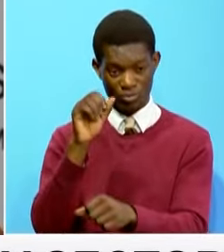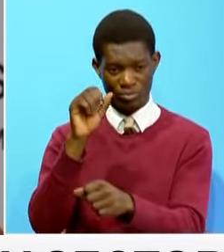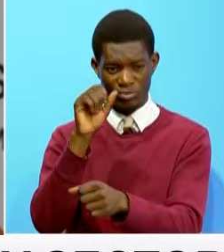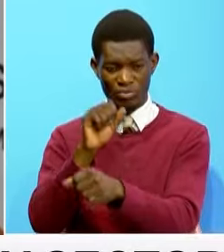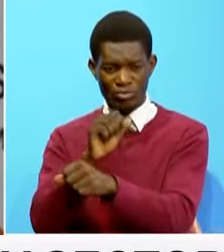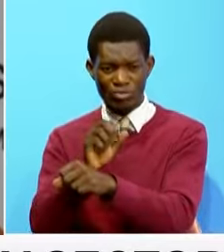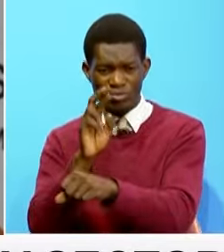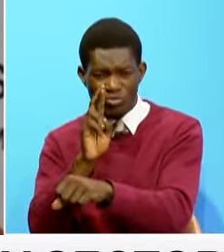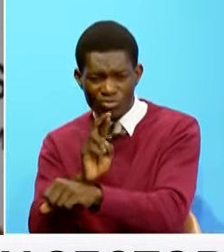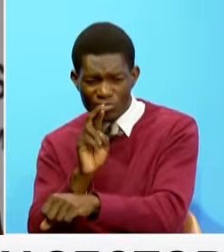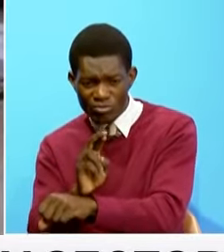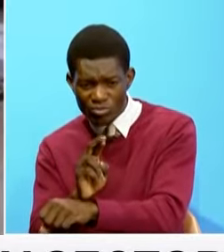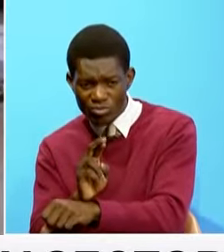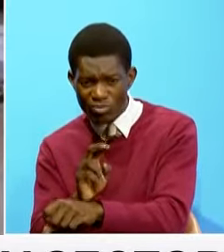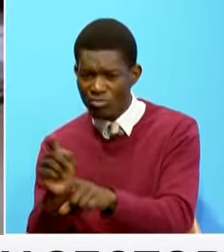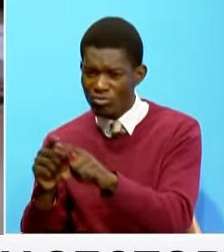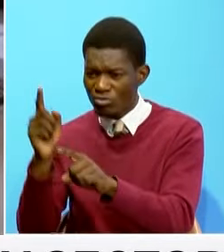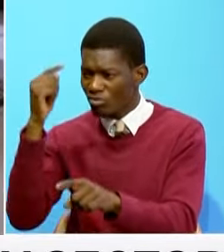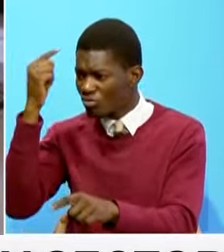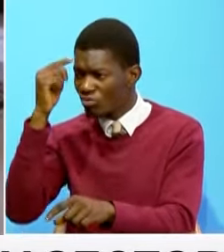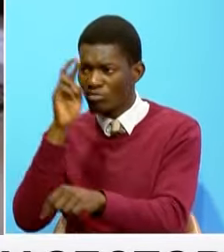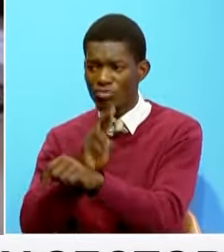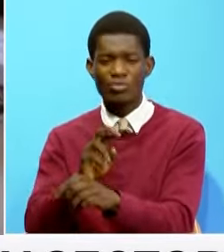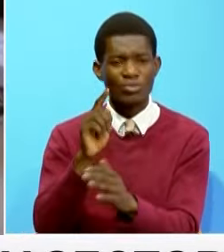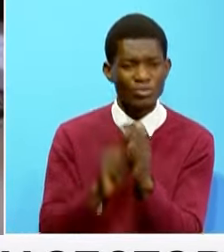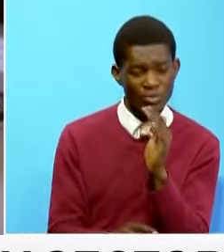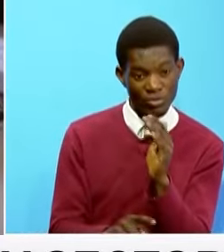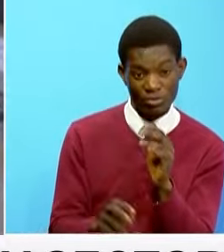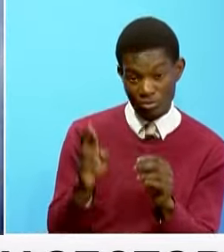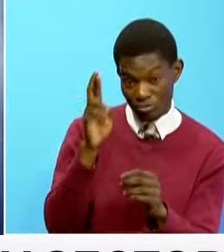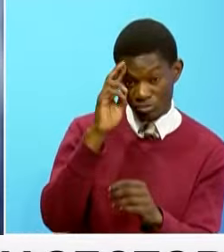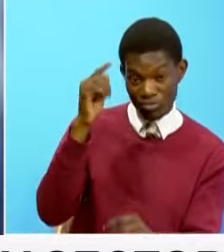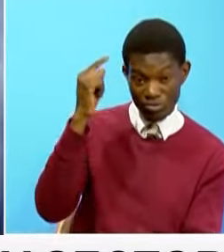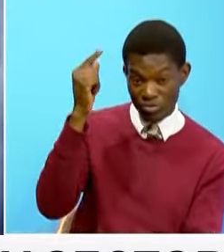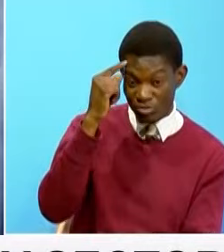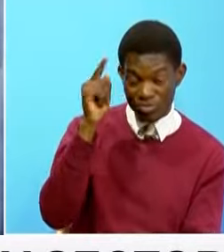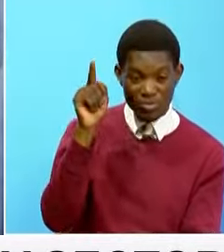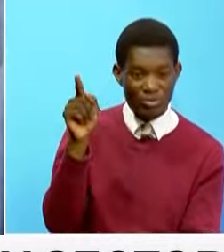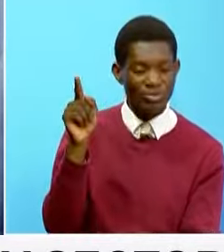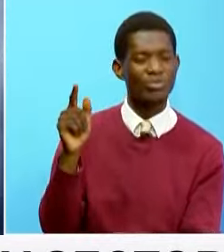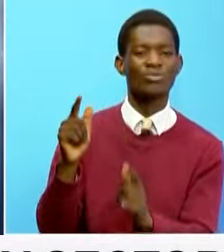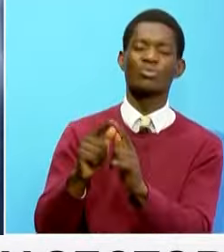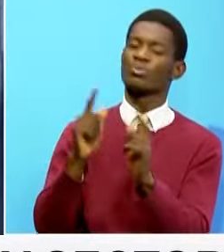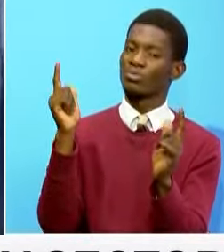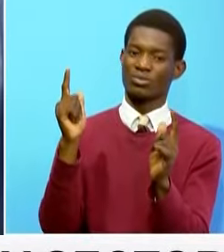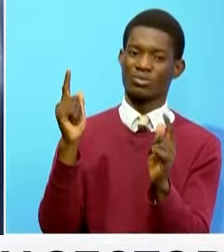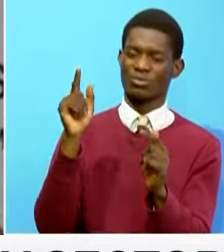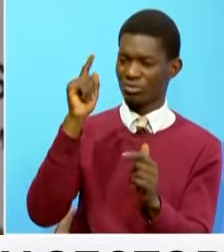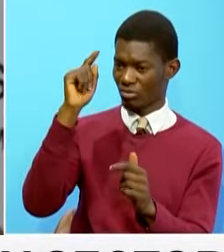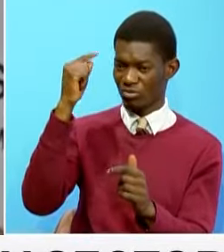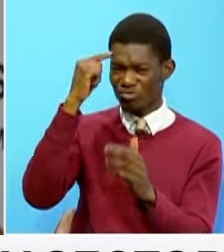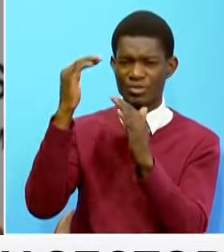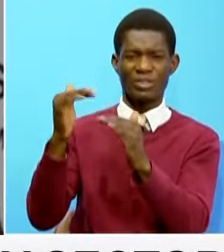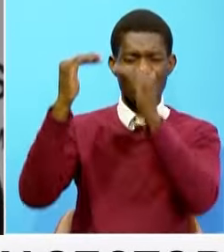what the role of government is. Government is a huge entity. It's bigger than consortium, it's bigger than FQM. And